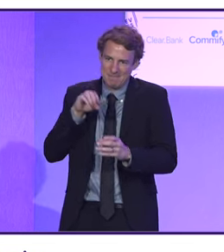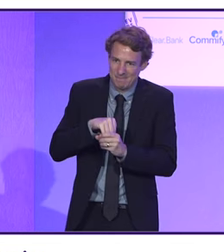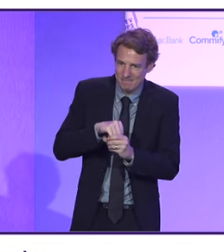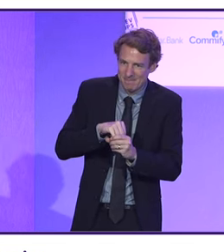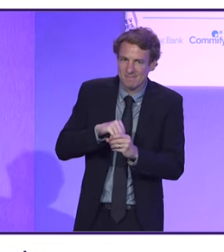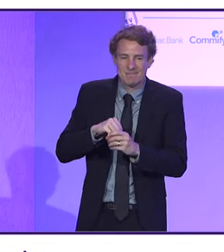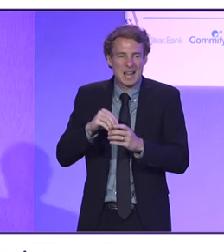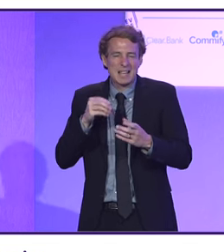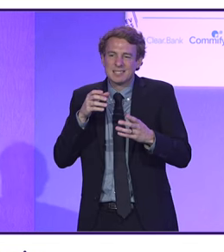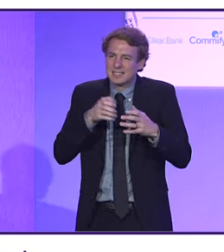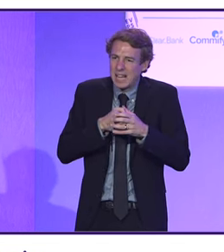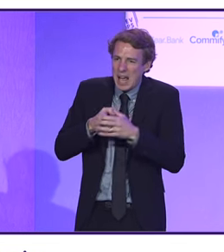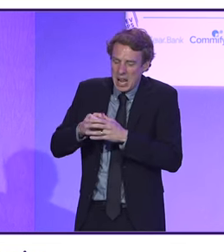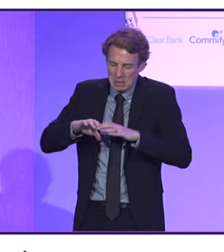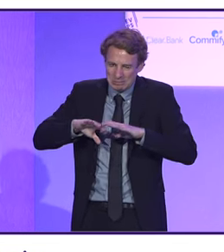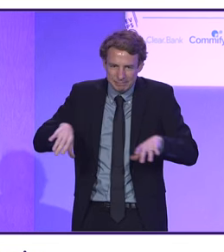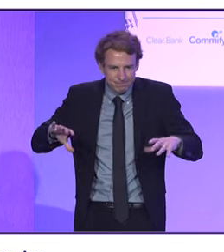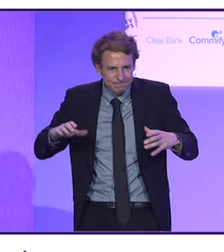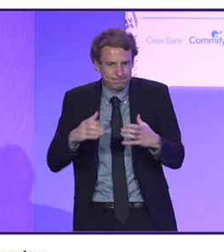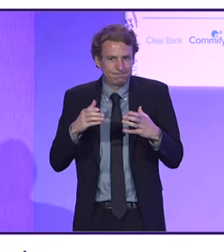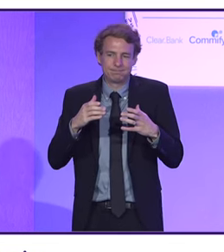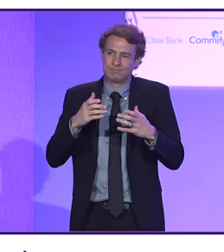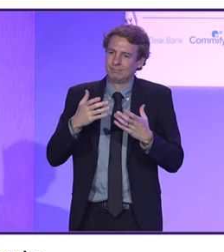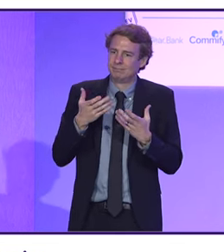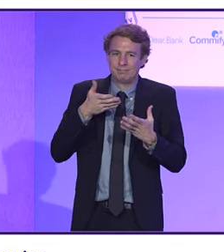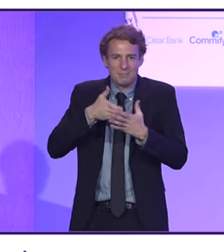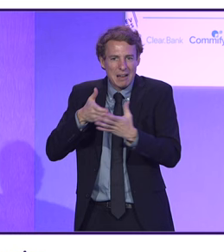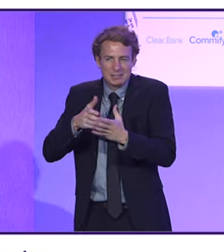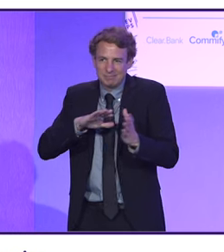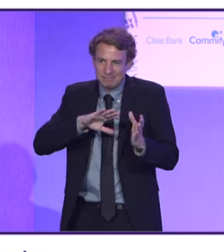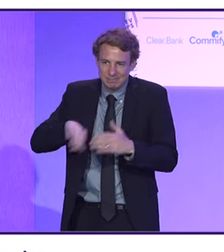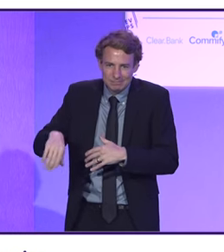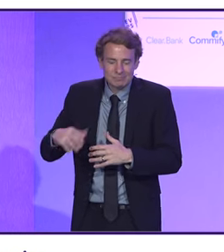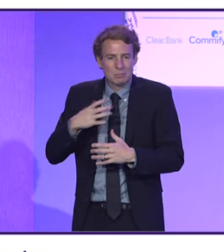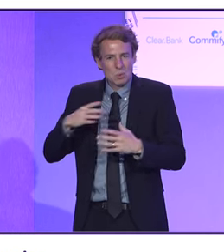department and breaking down the silos between those who built the software and those who ran it.